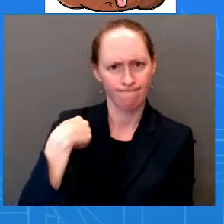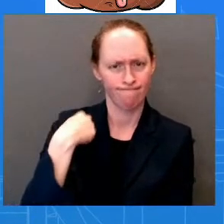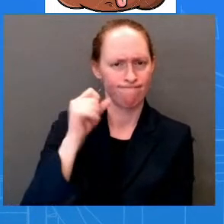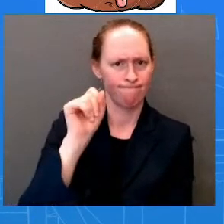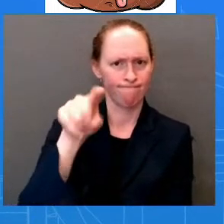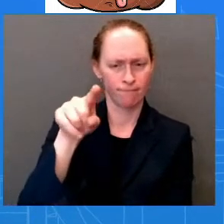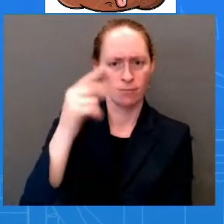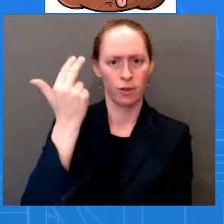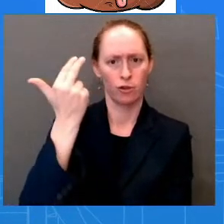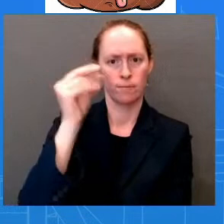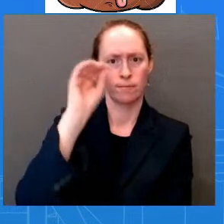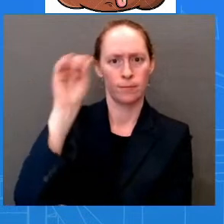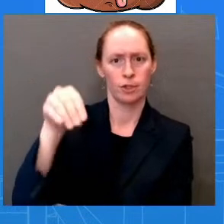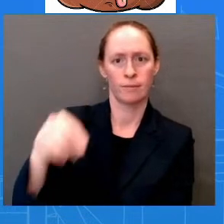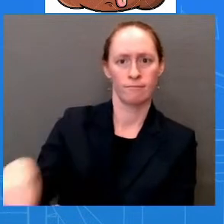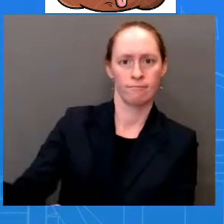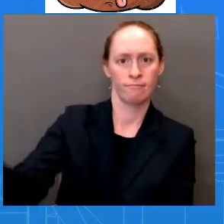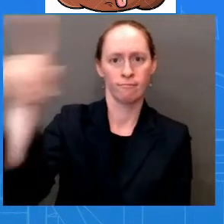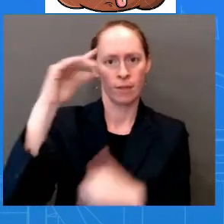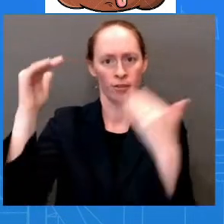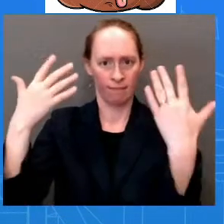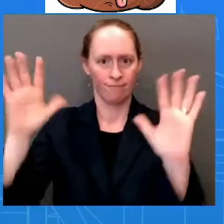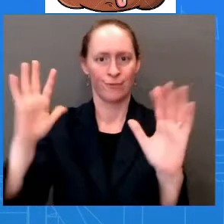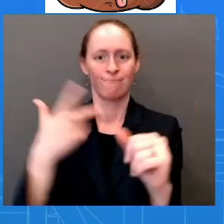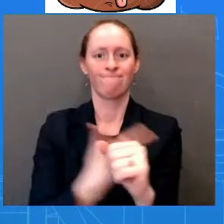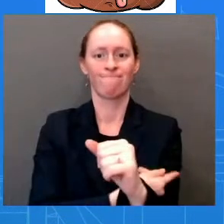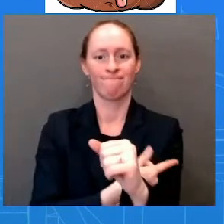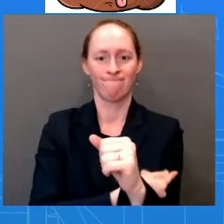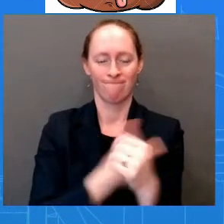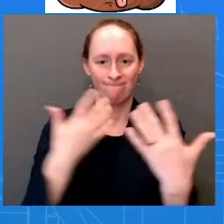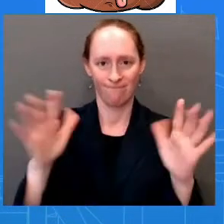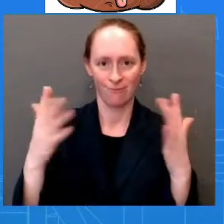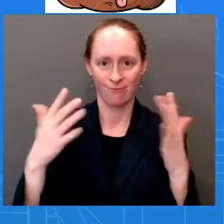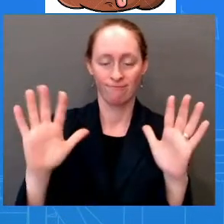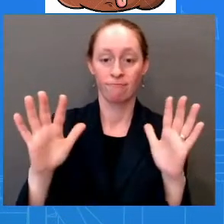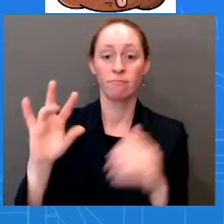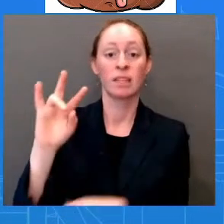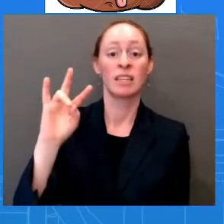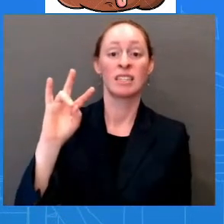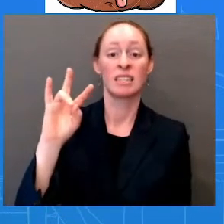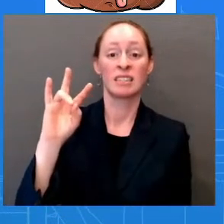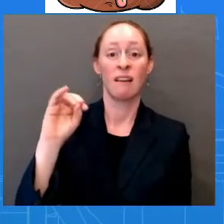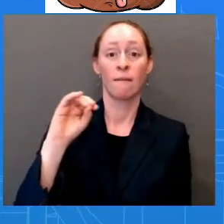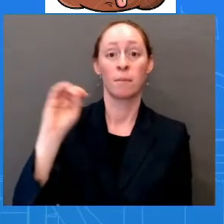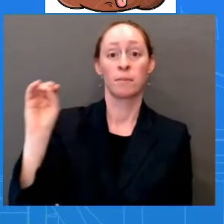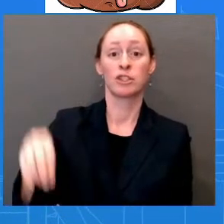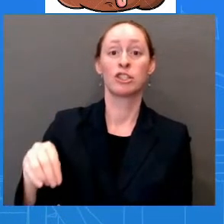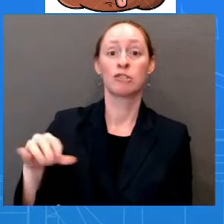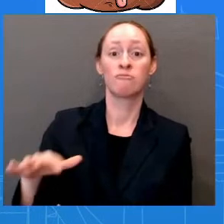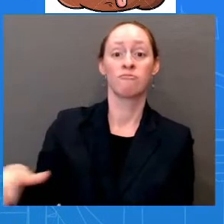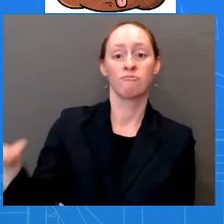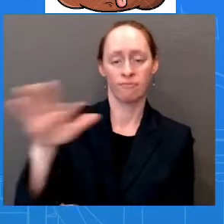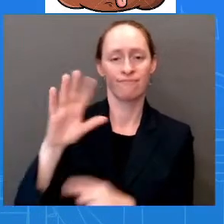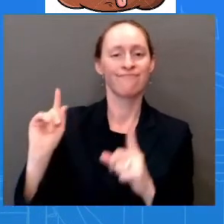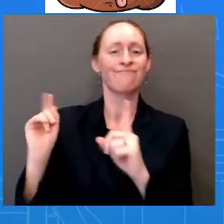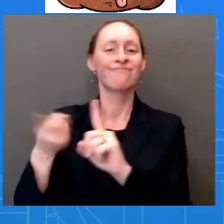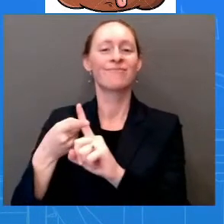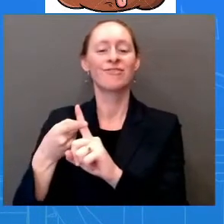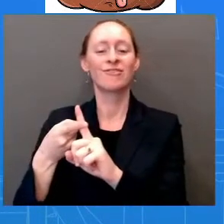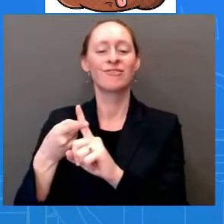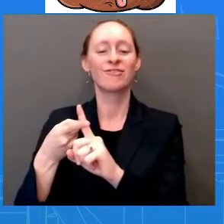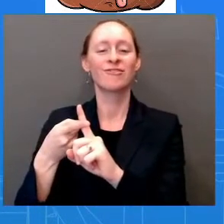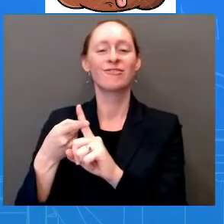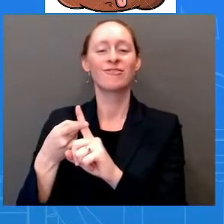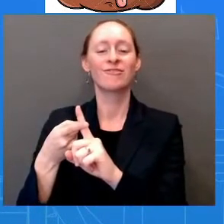of adults have completed their primary series. Which of those numbers is more important in your mind in terms of anticipating